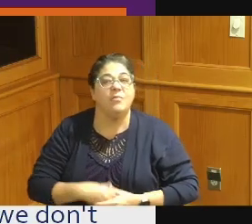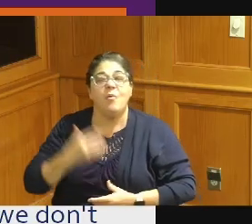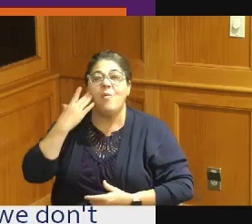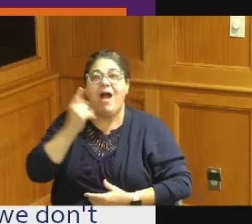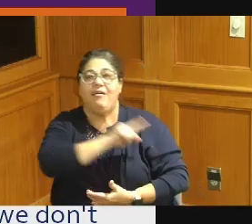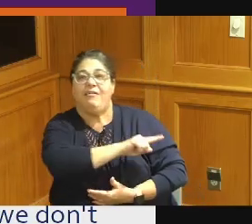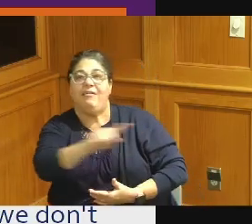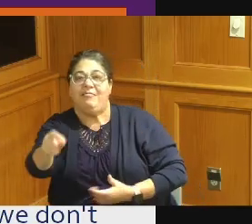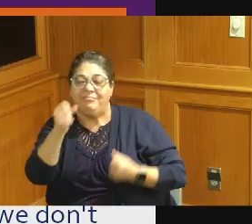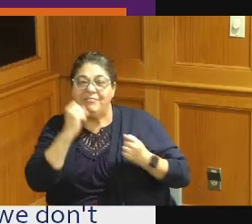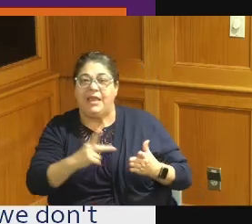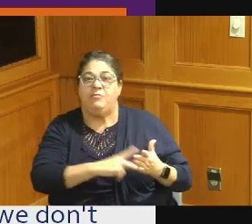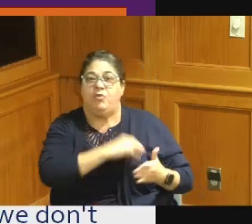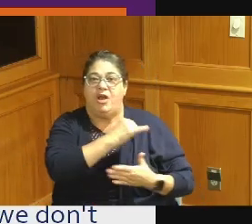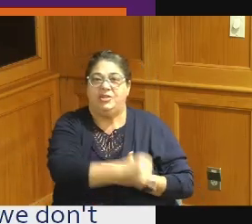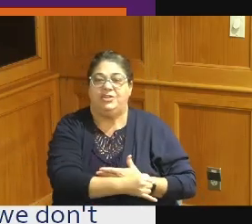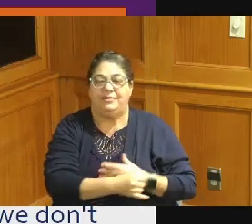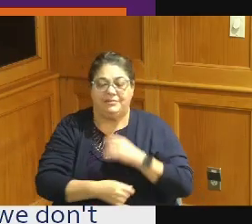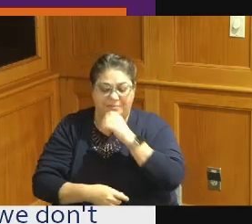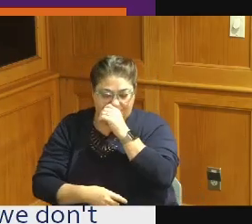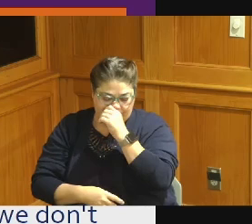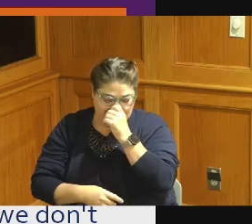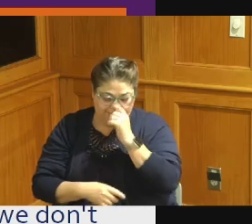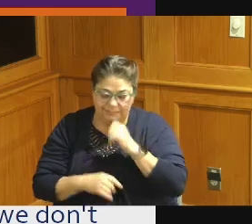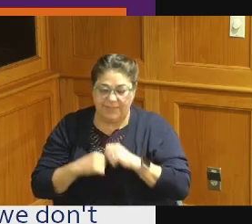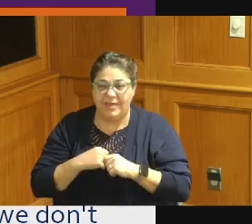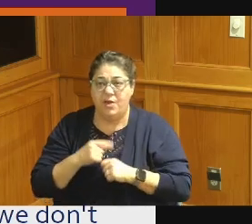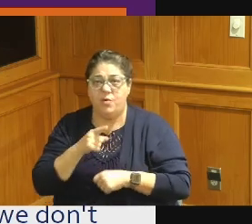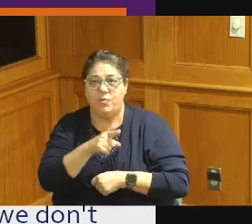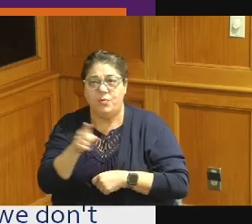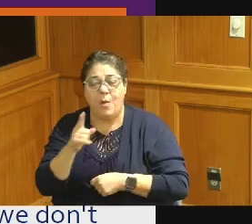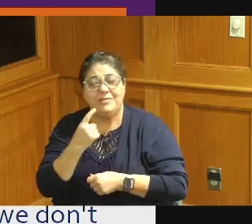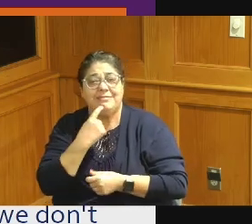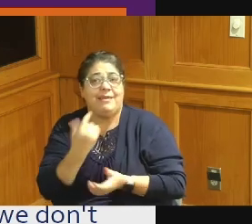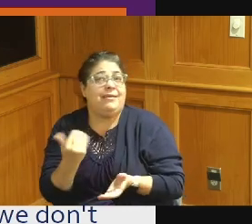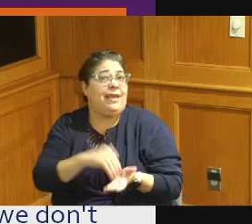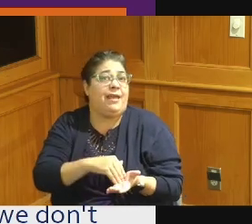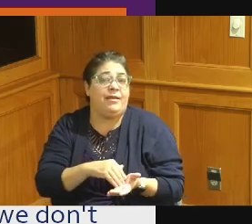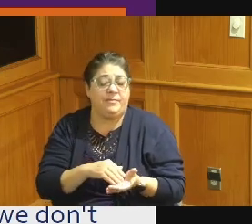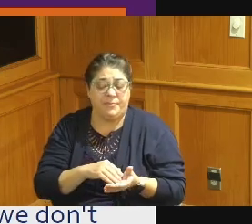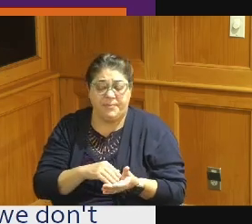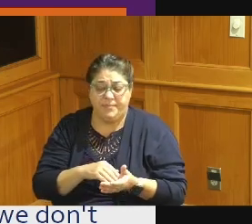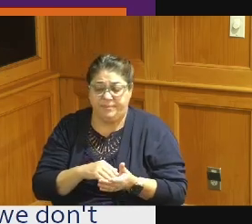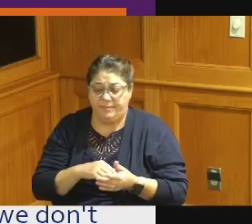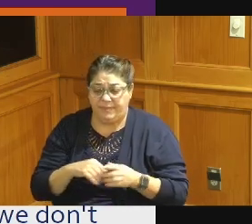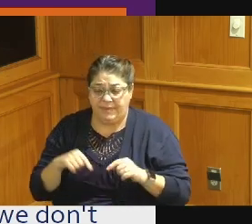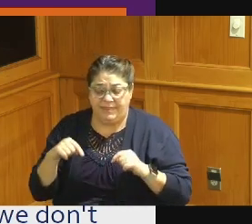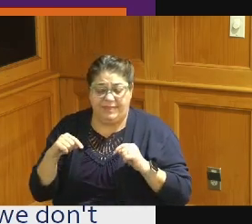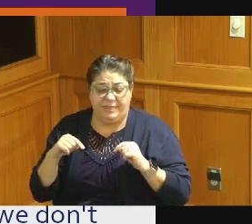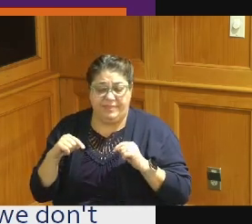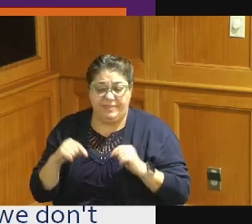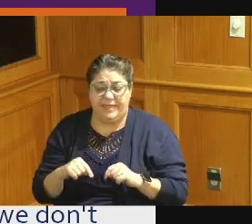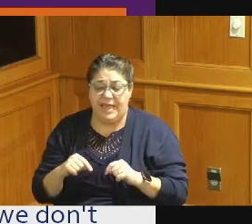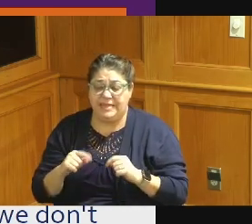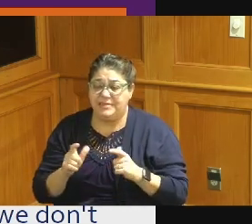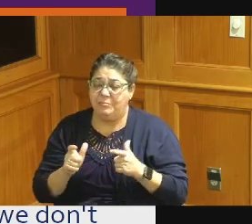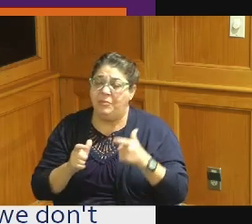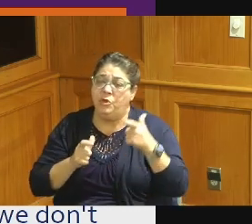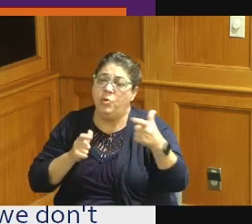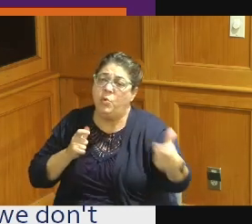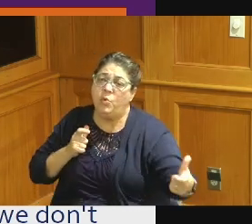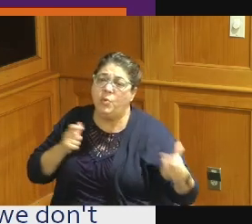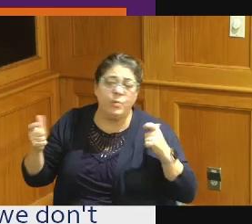pipeline. And that's the important thing that I've mentioned you all want to say again is there is an enormous demand for